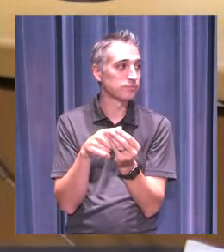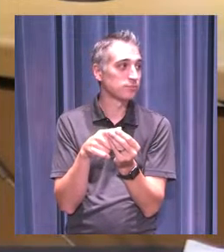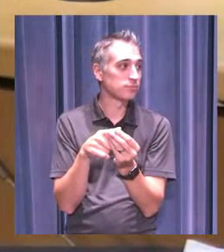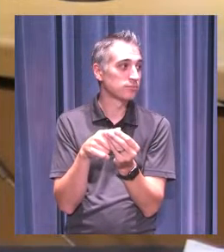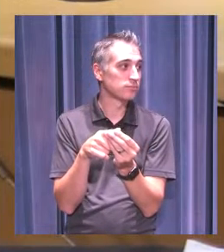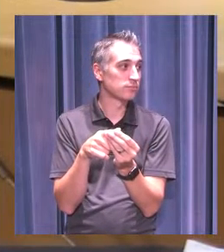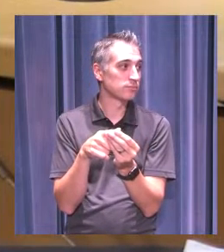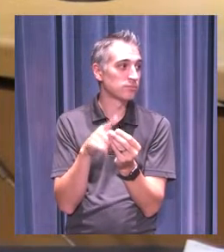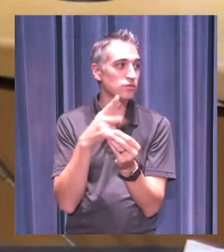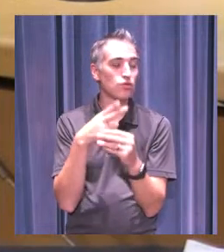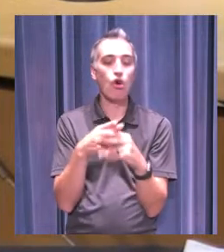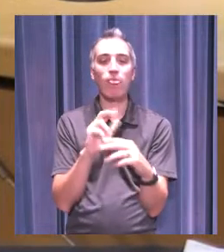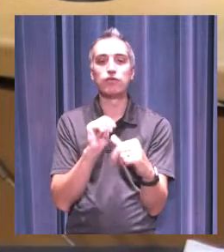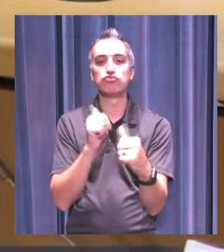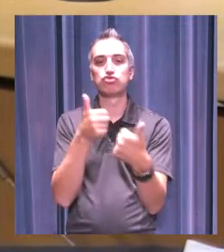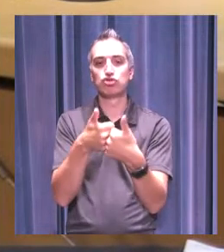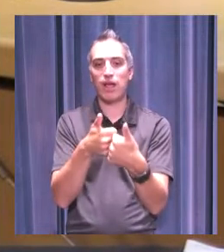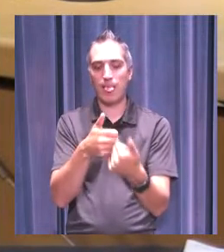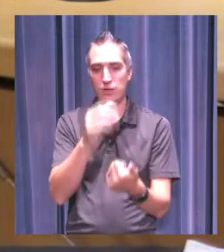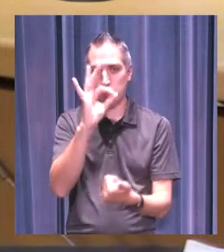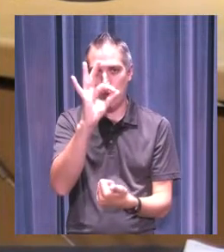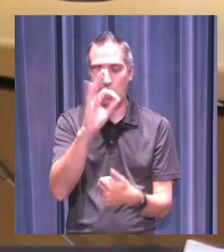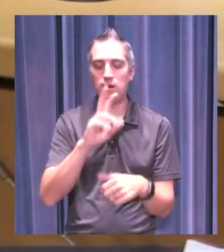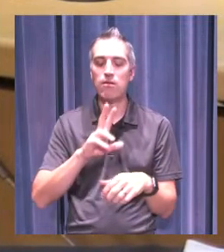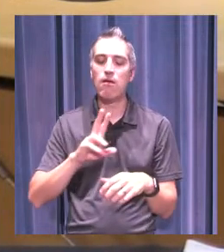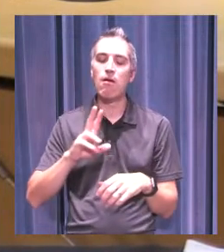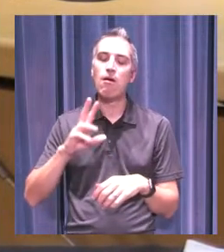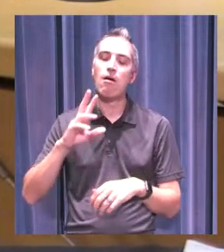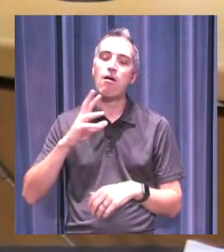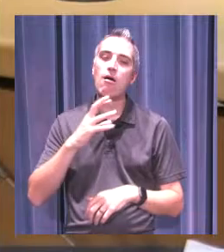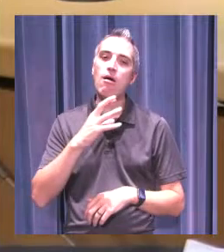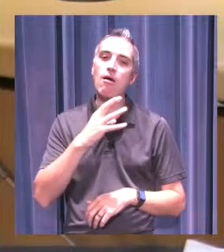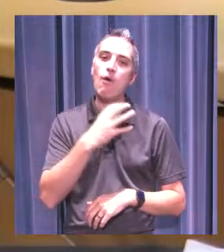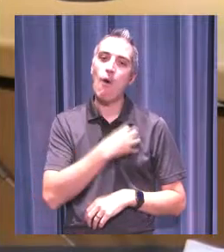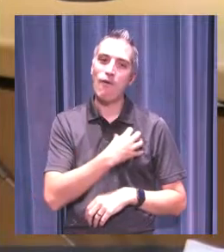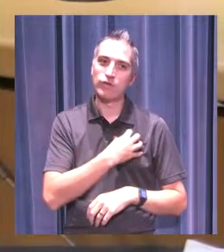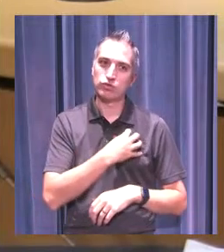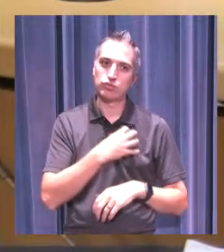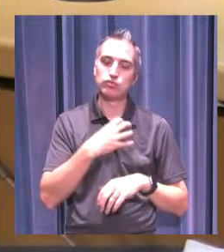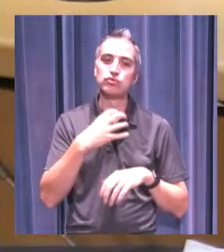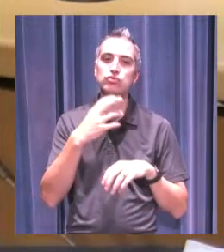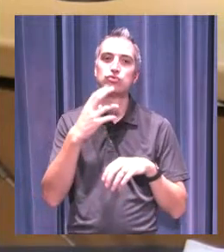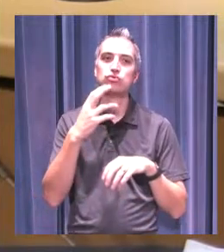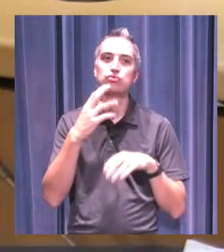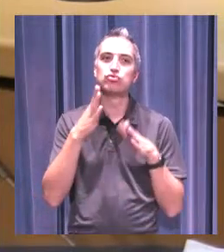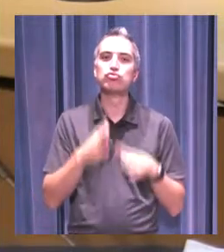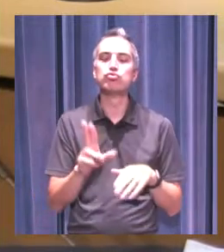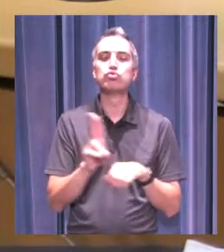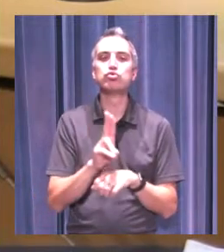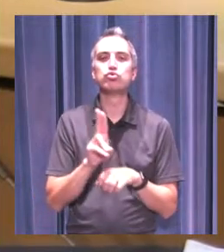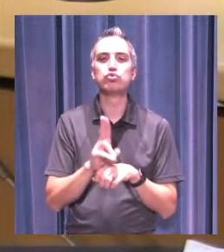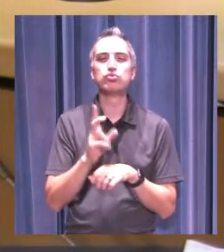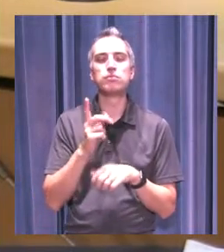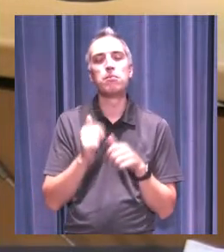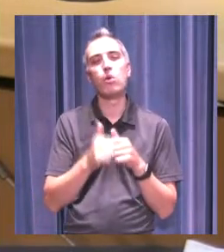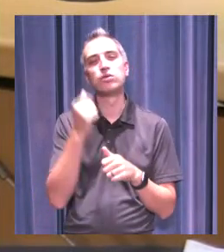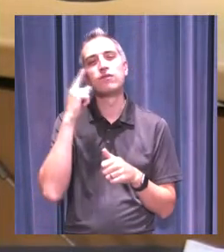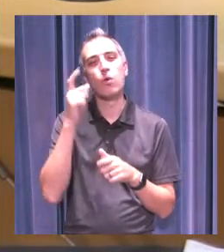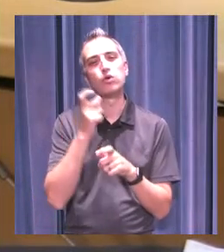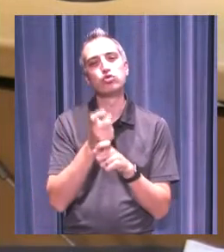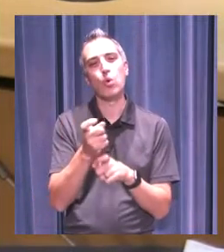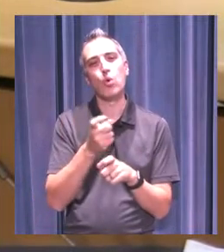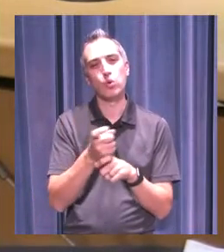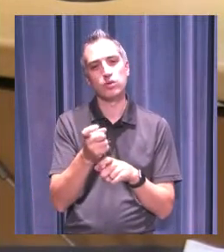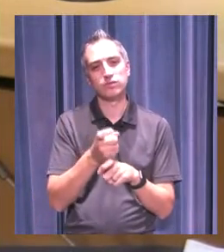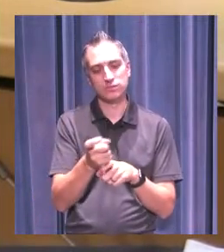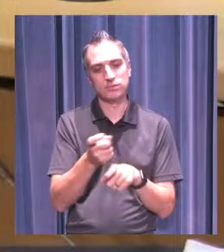it's a challenge coin that officers use, and they use it mostly as a joke to